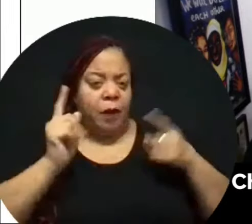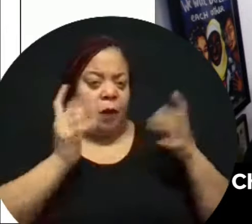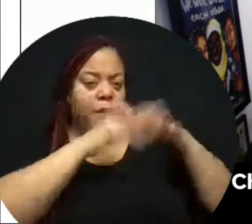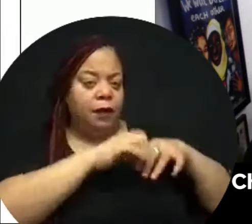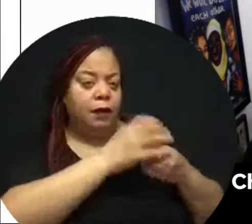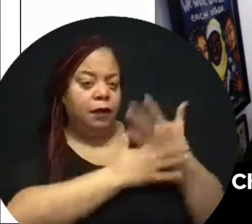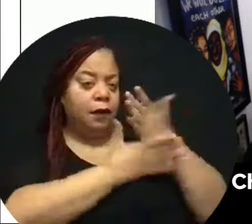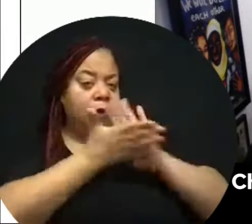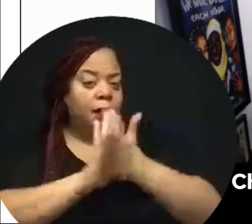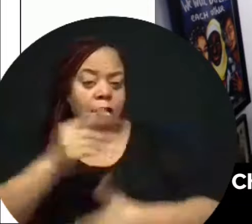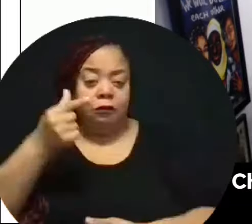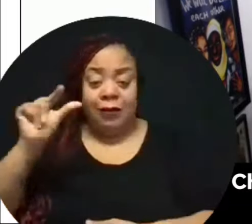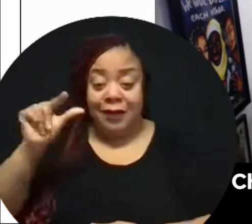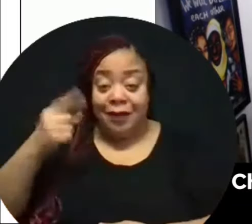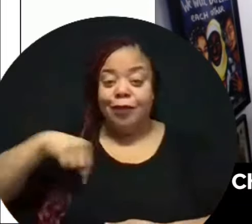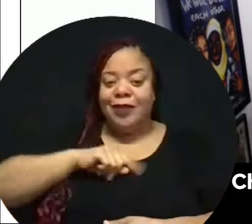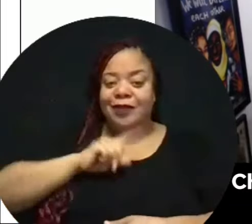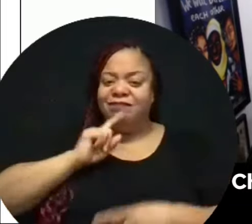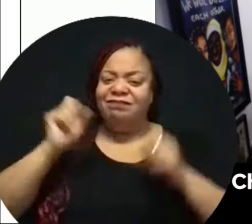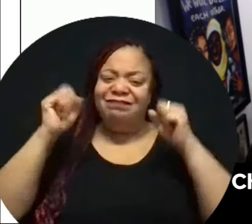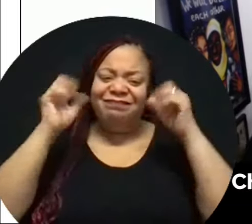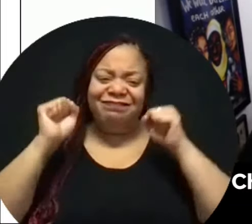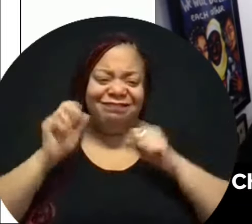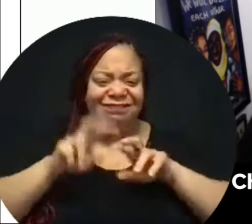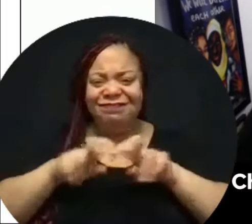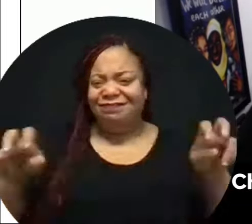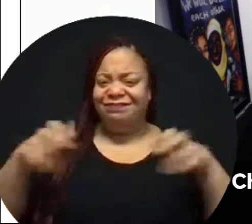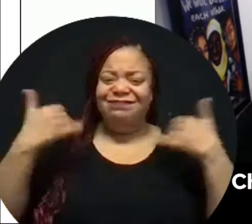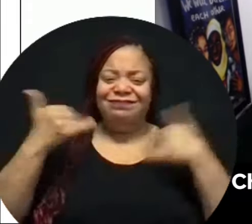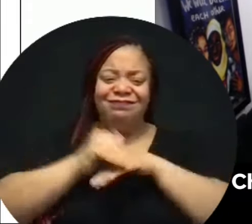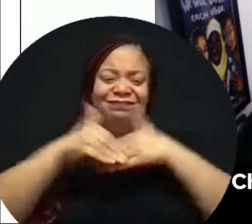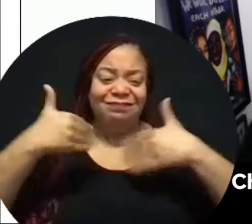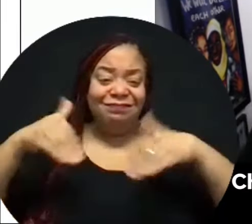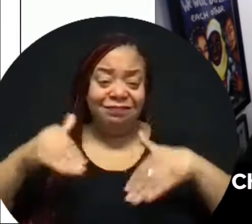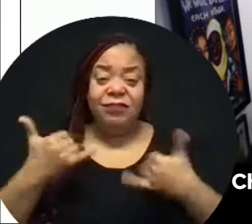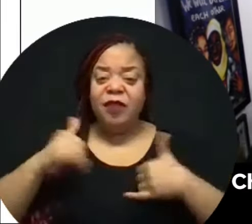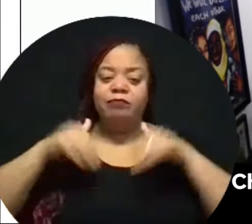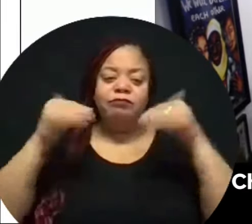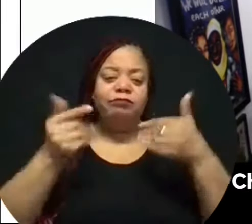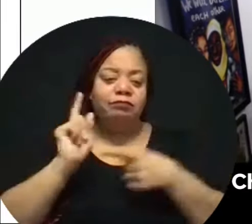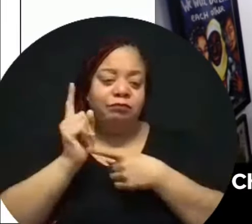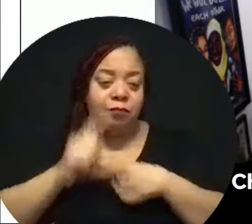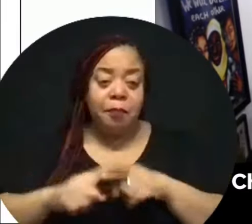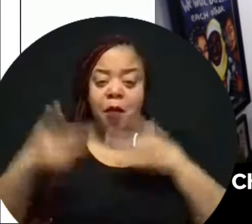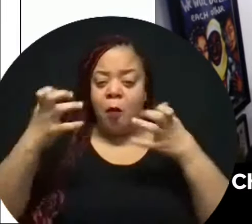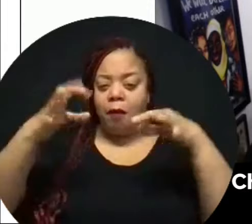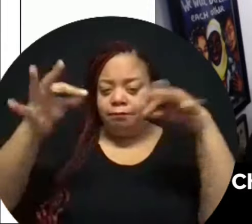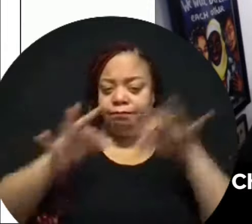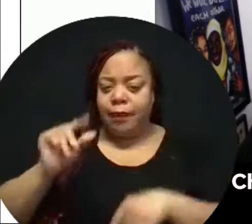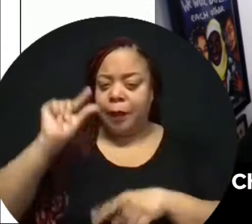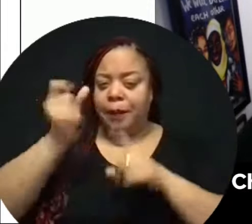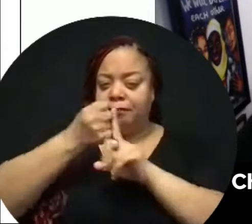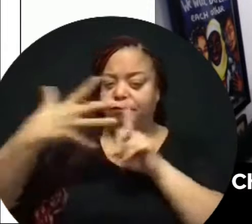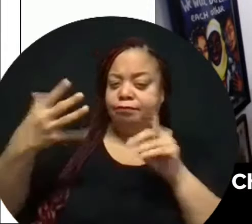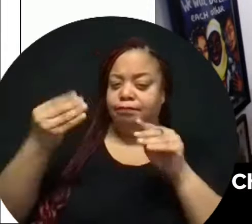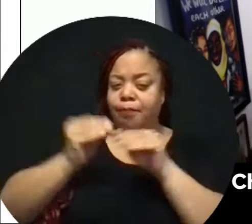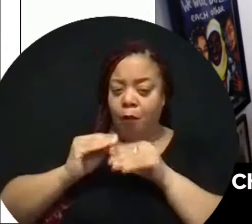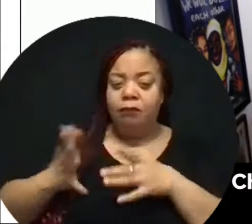unique. So because four of our panelists, Wayland, Bryant, Sophia, and Lawrence, are currently imprisoned, we